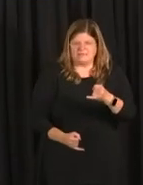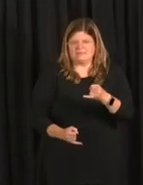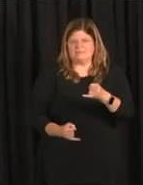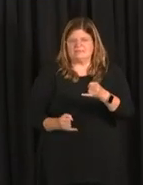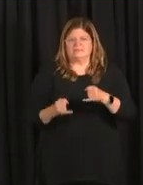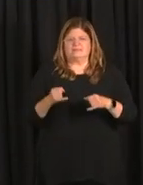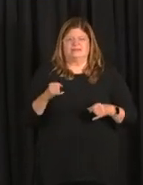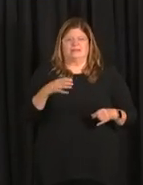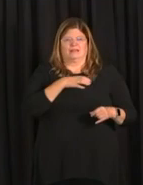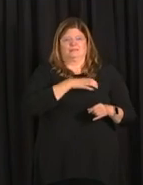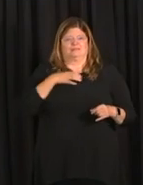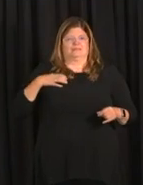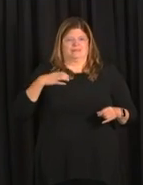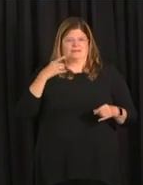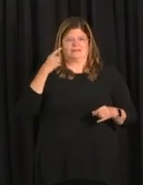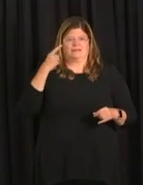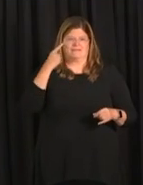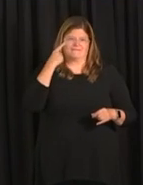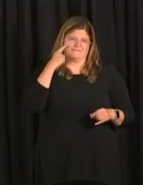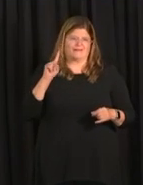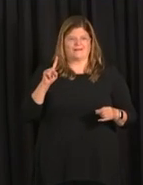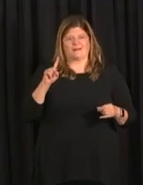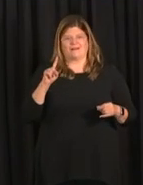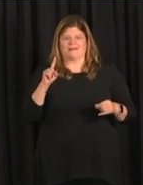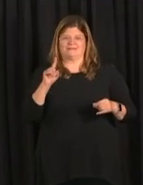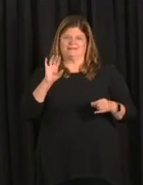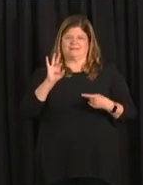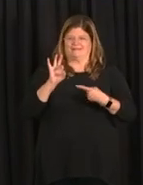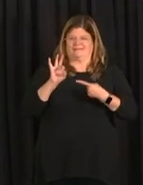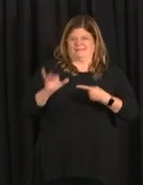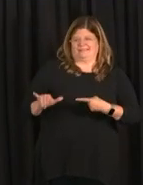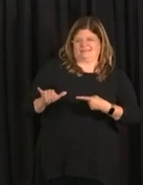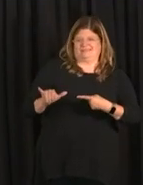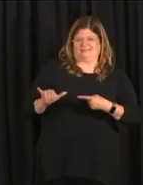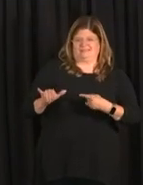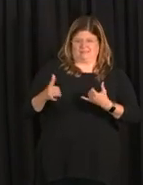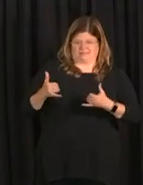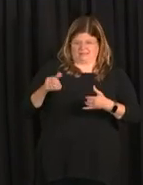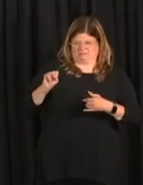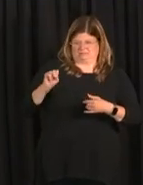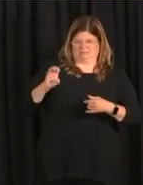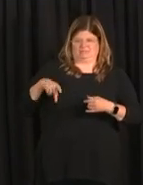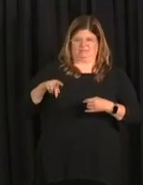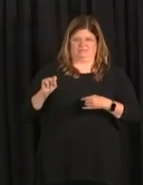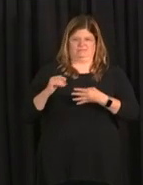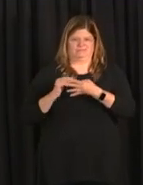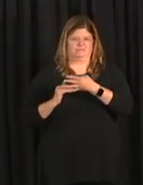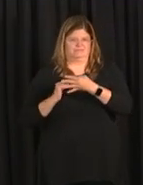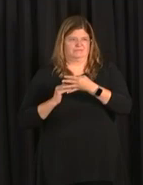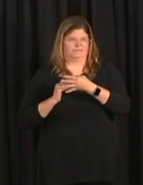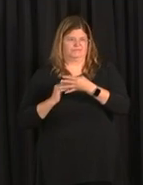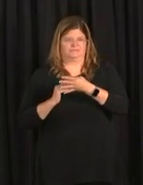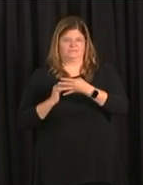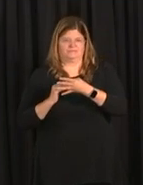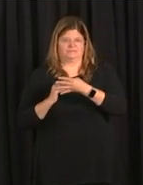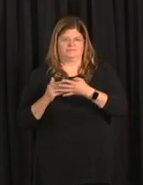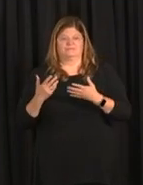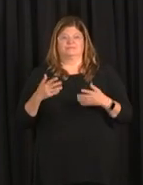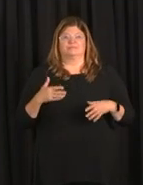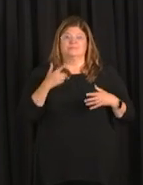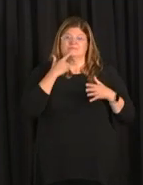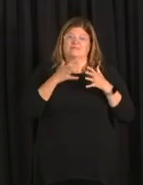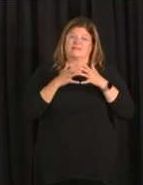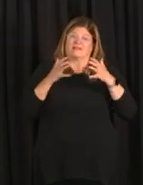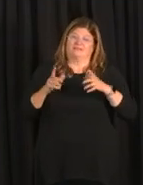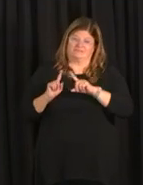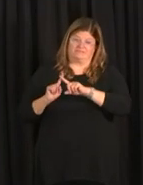So I expect that over the next several months, we will see an increasing workload of legislative measures coming before the